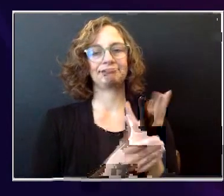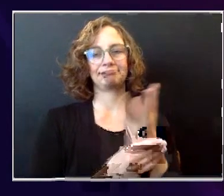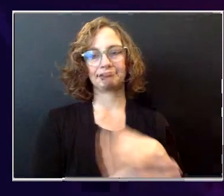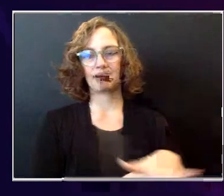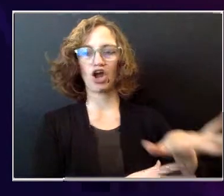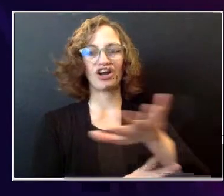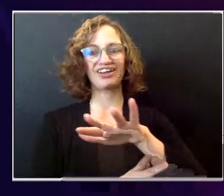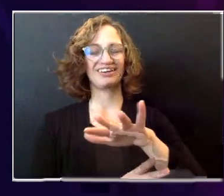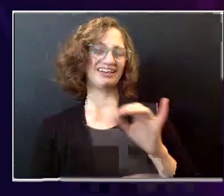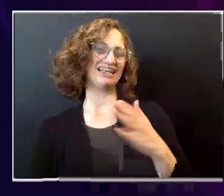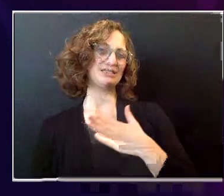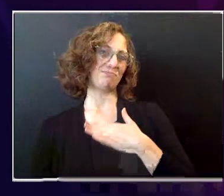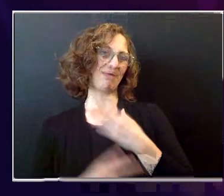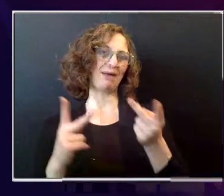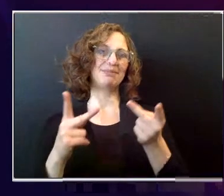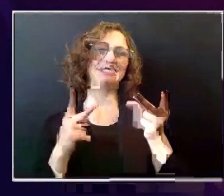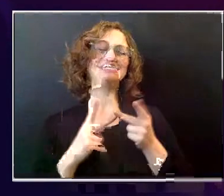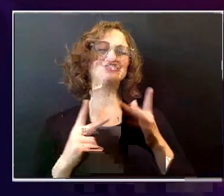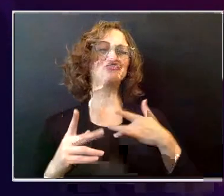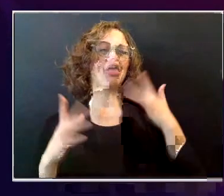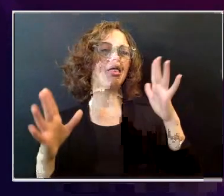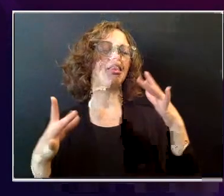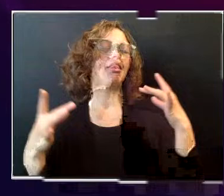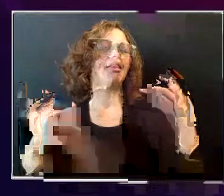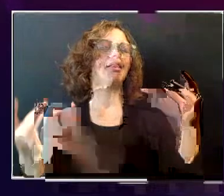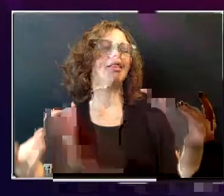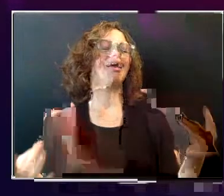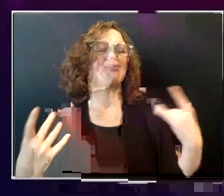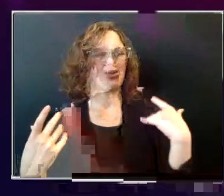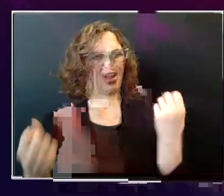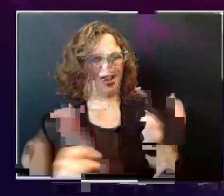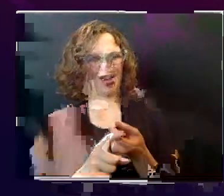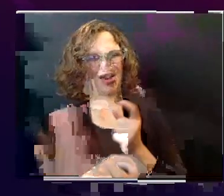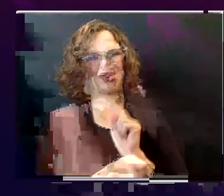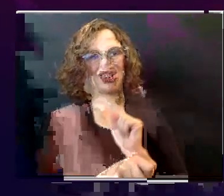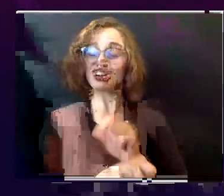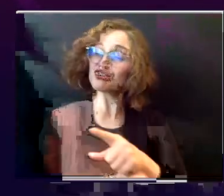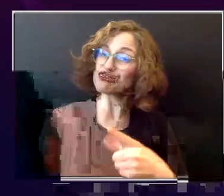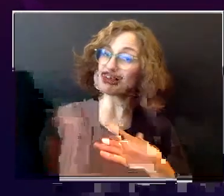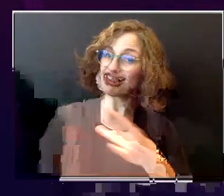to recover from work. And you like hiking too? Yeah, I grew up in the